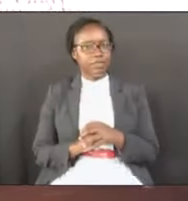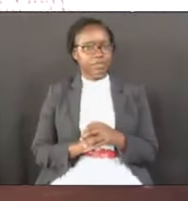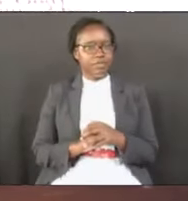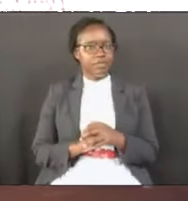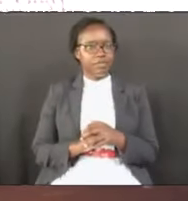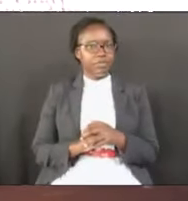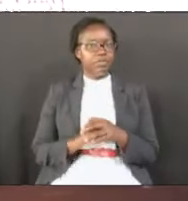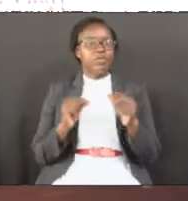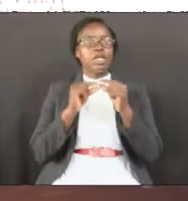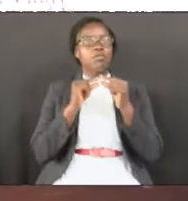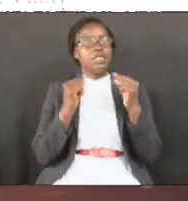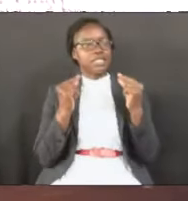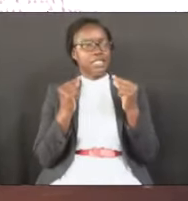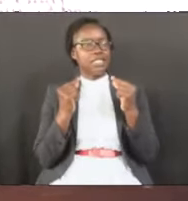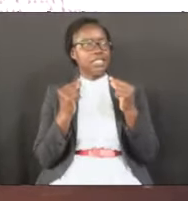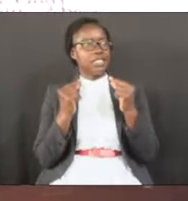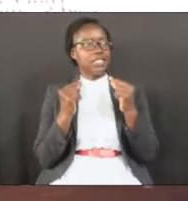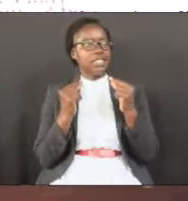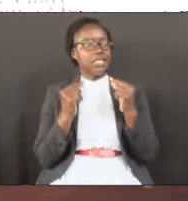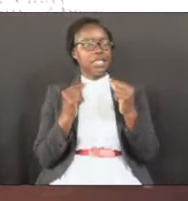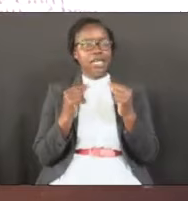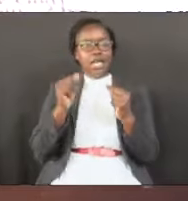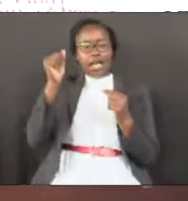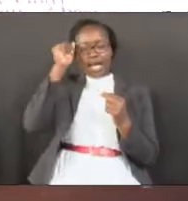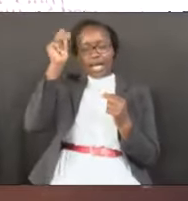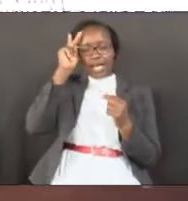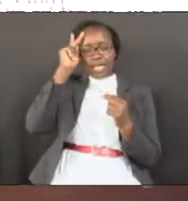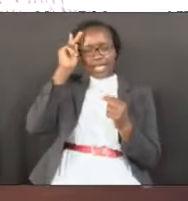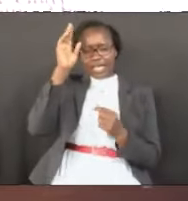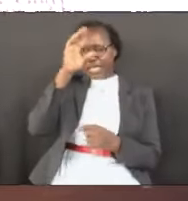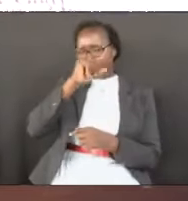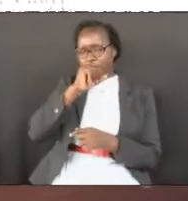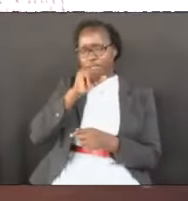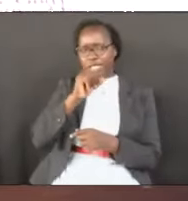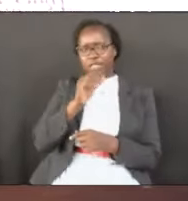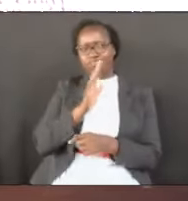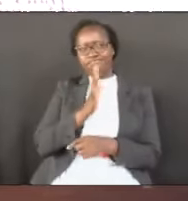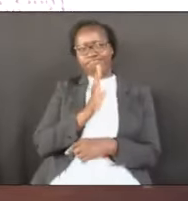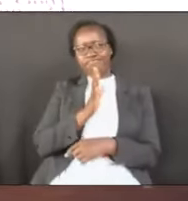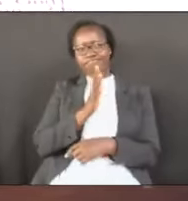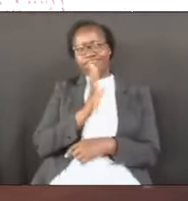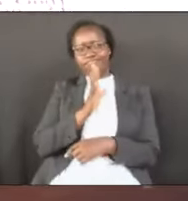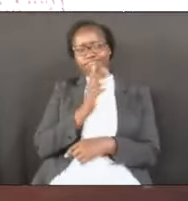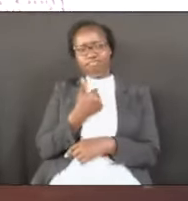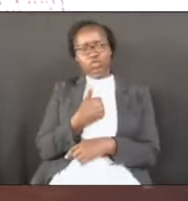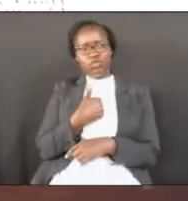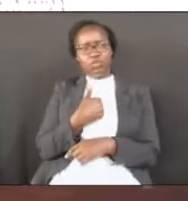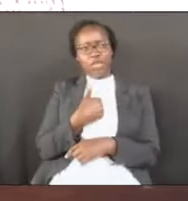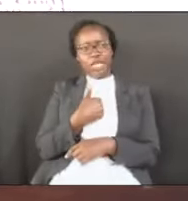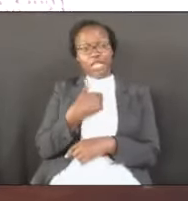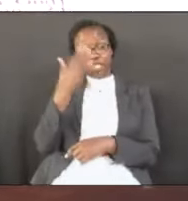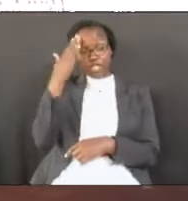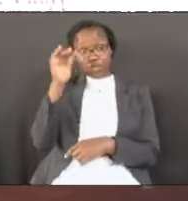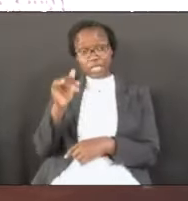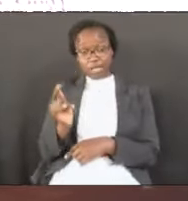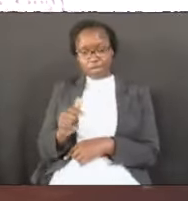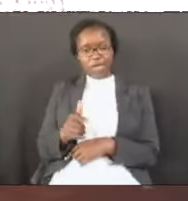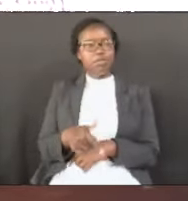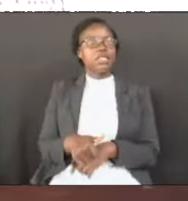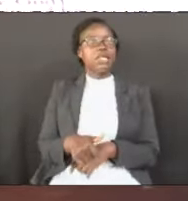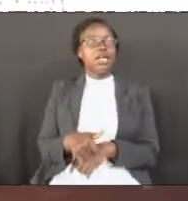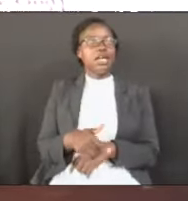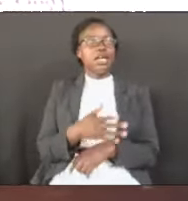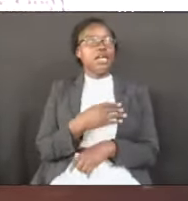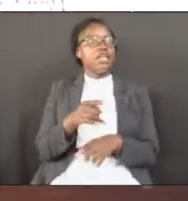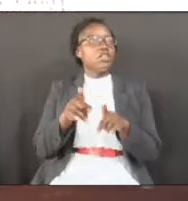A pastor, a Akali in our absence, he spoke to me and he welcomed me to come to his church. And I also